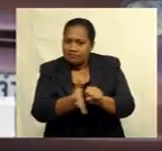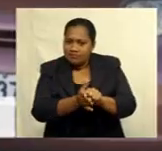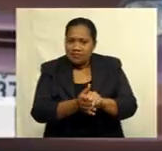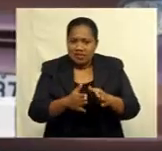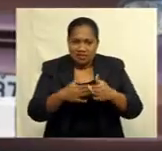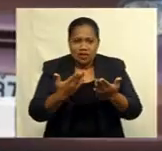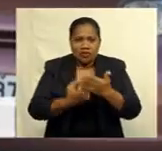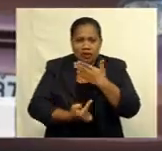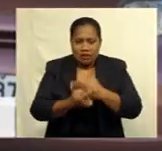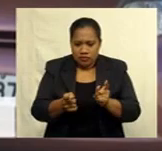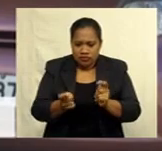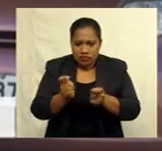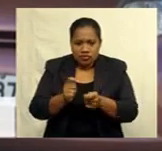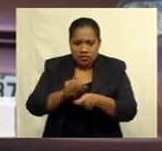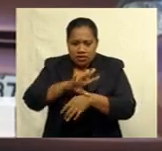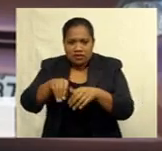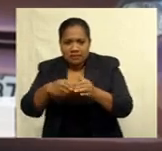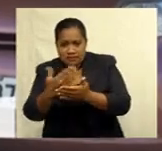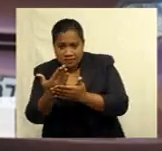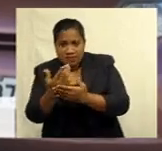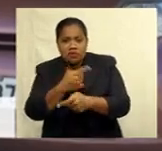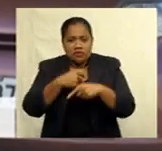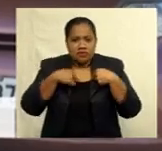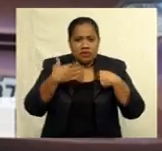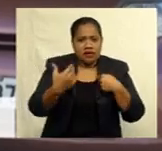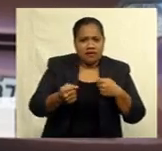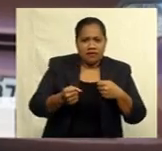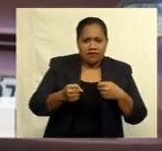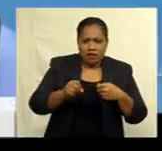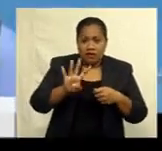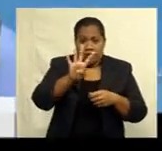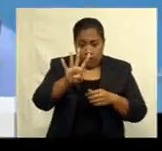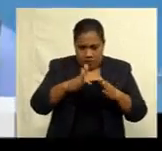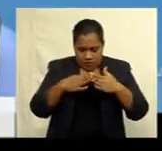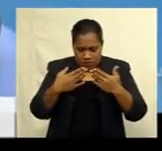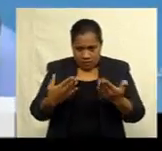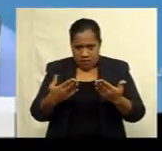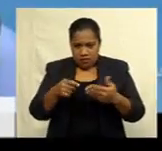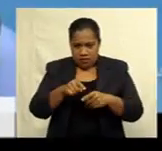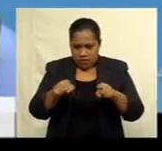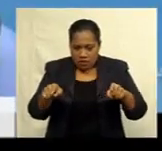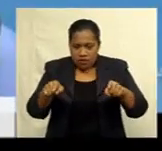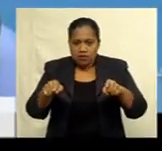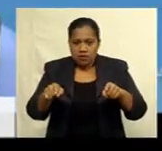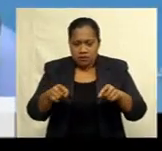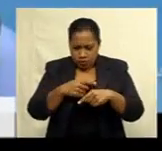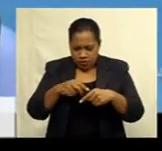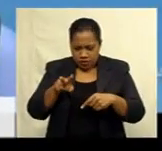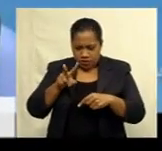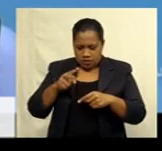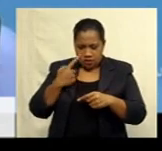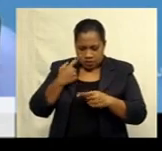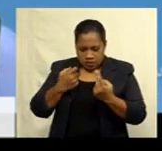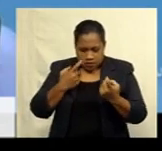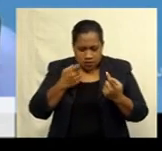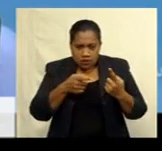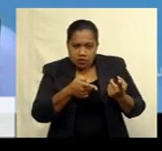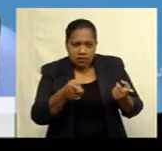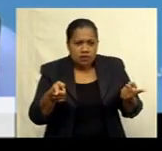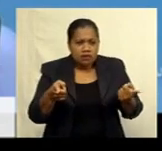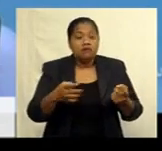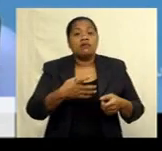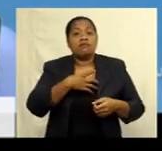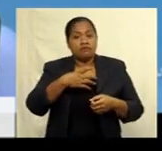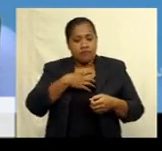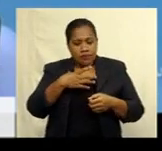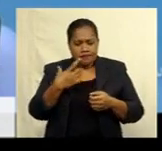day. We have 4 variants of concern that we are tracking. There are 4 variants of interest that we are tracking, and many more alerts that